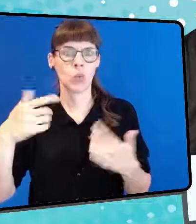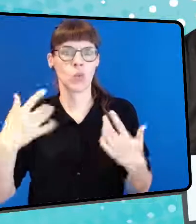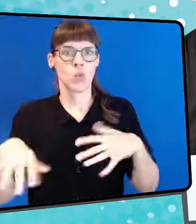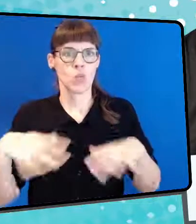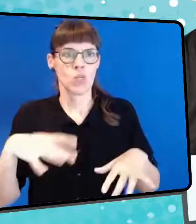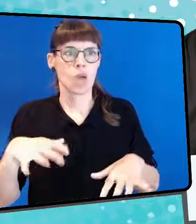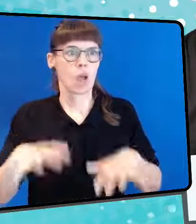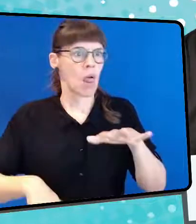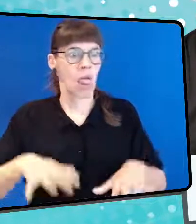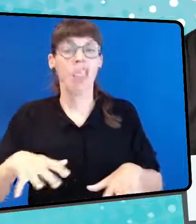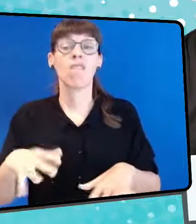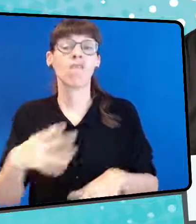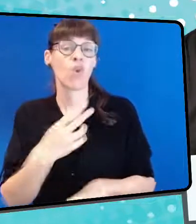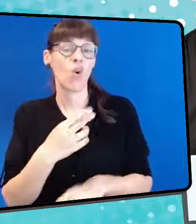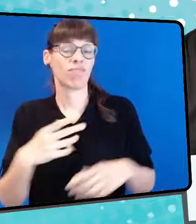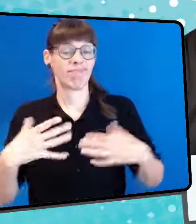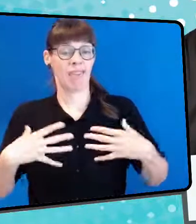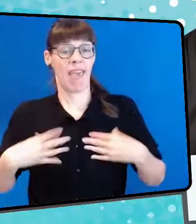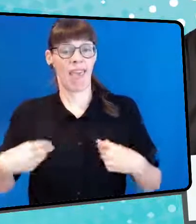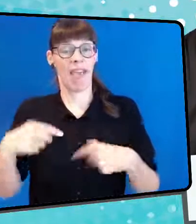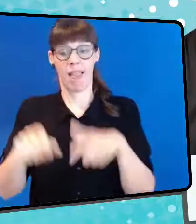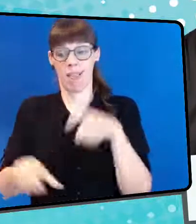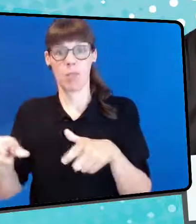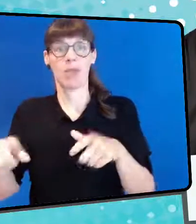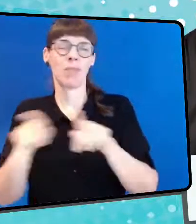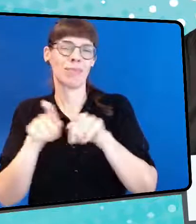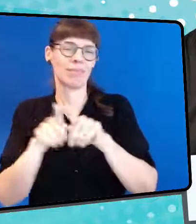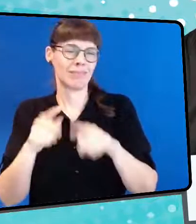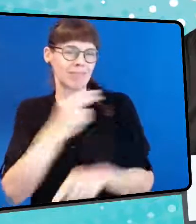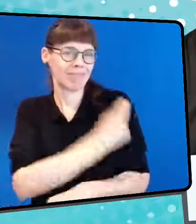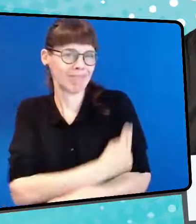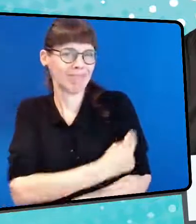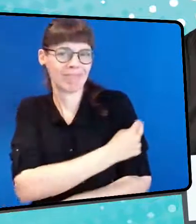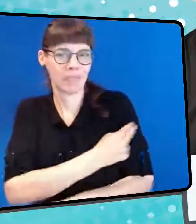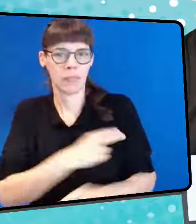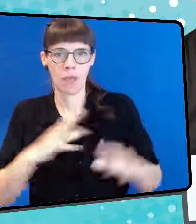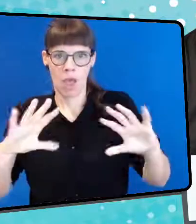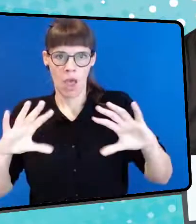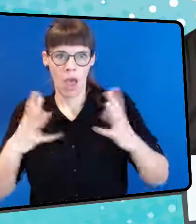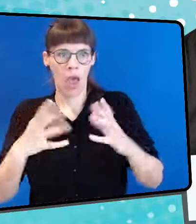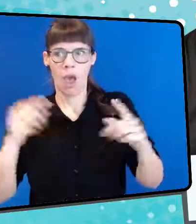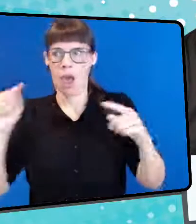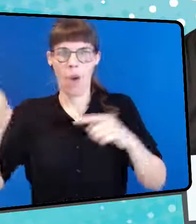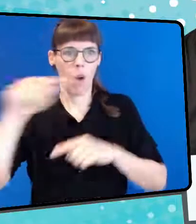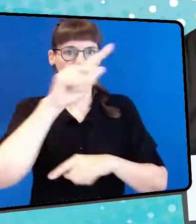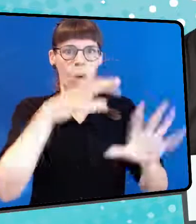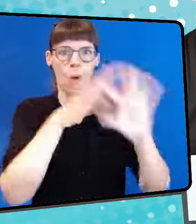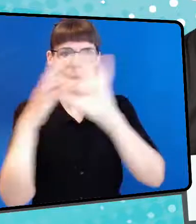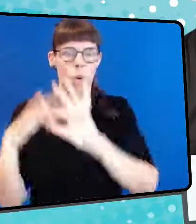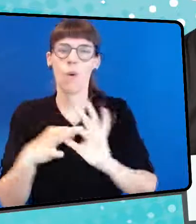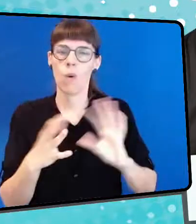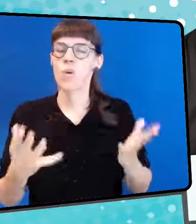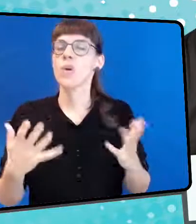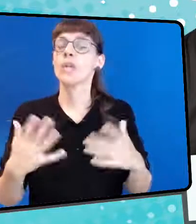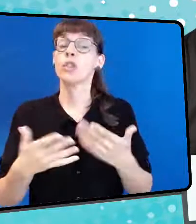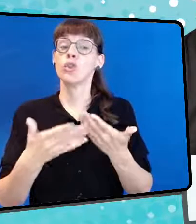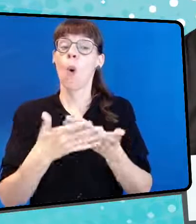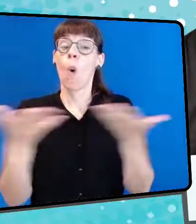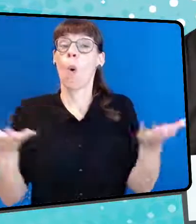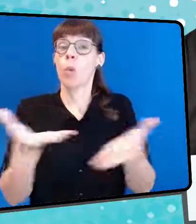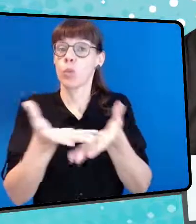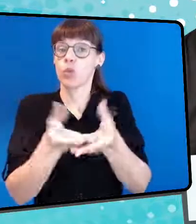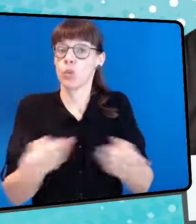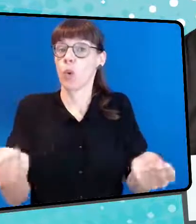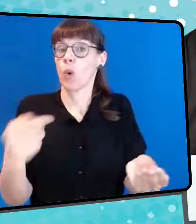Particularly, of how do you cross the chasm, as it's known, from research prototypes. So open source is a really interesting tool because